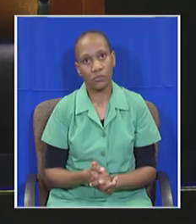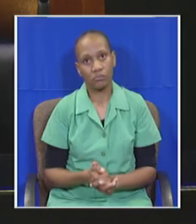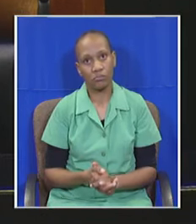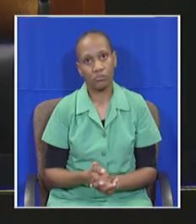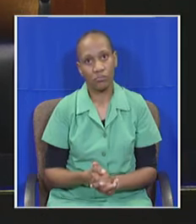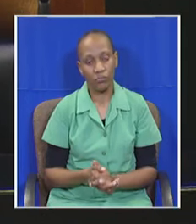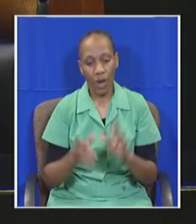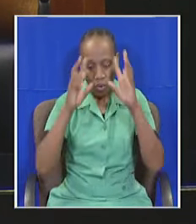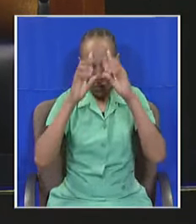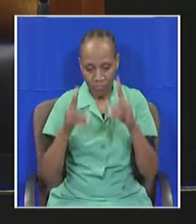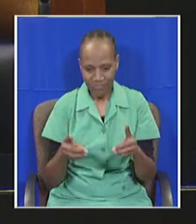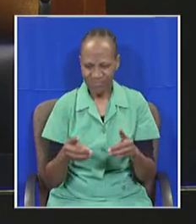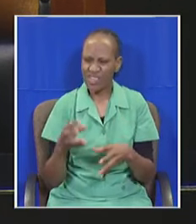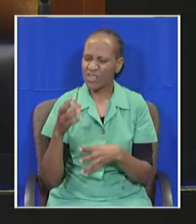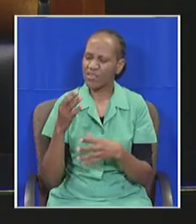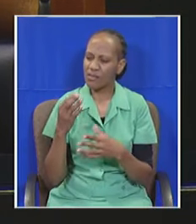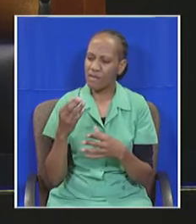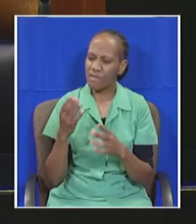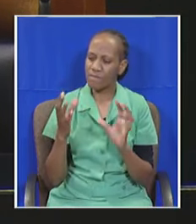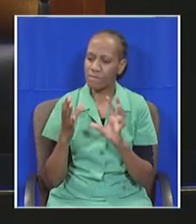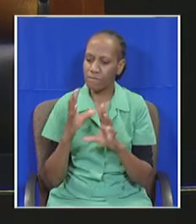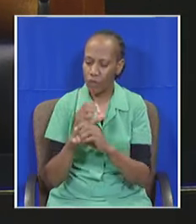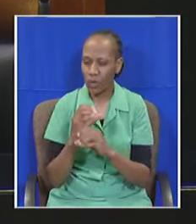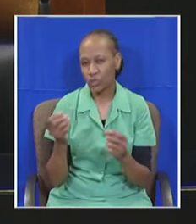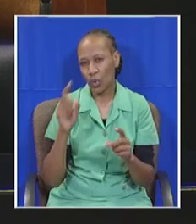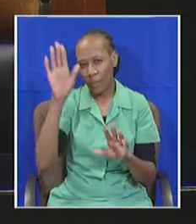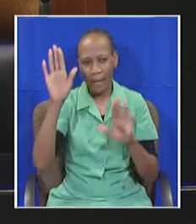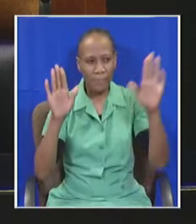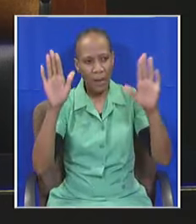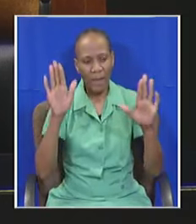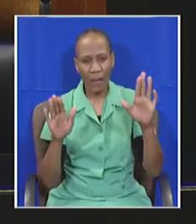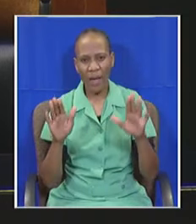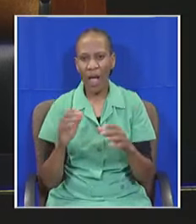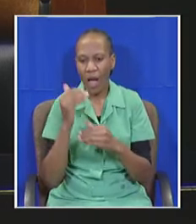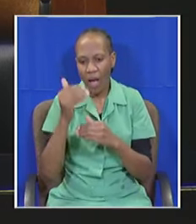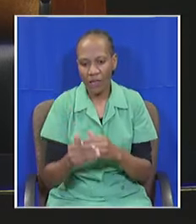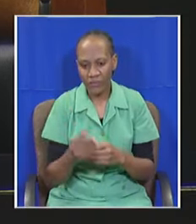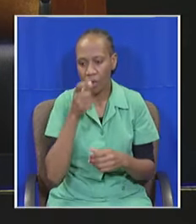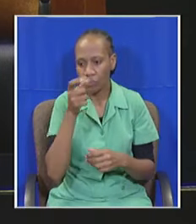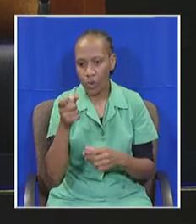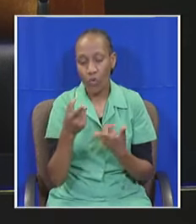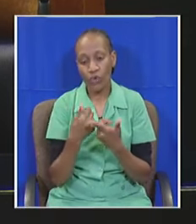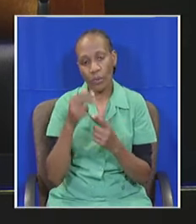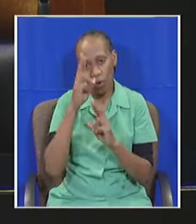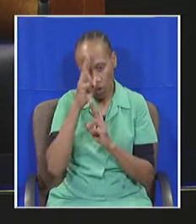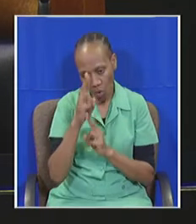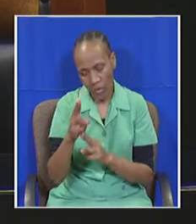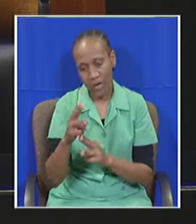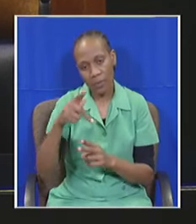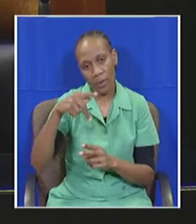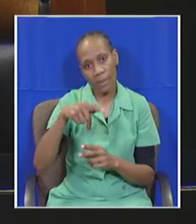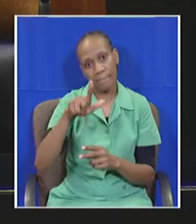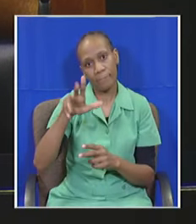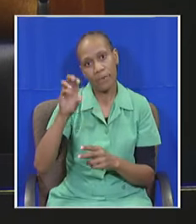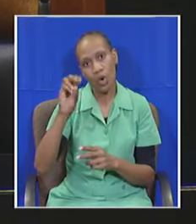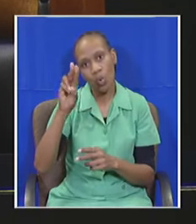The ruling deals with points of order that were raised in response to certain remarks made by the Honorable Pluama and also the Honorable